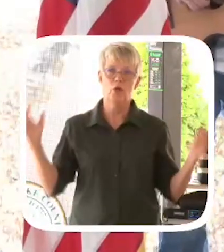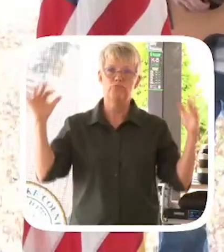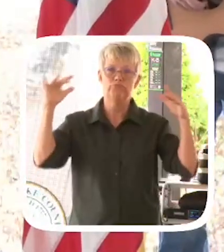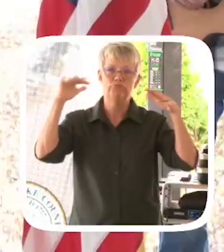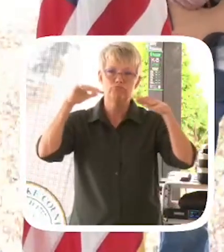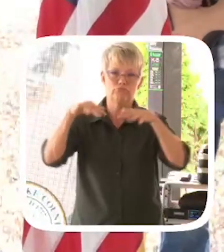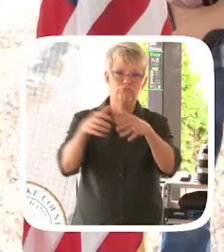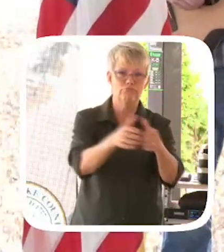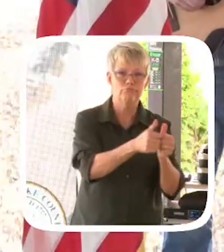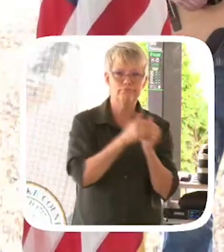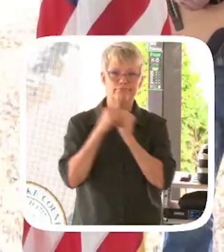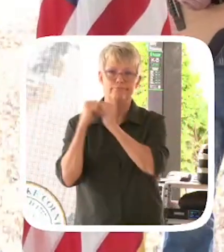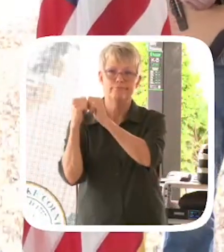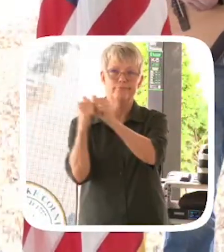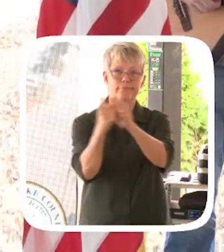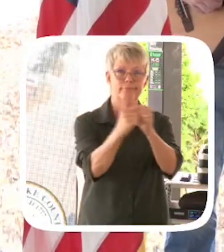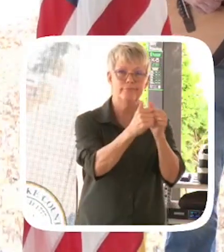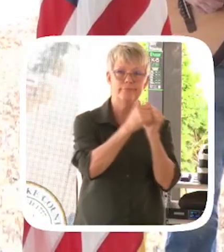love.